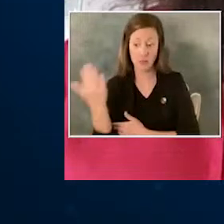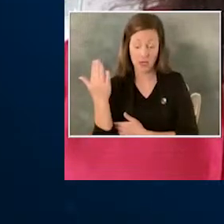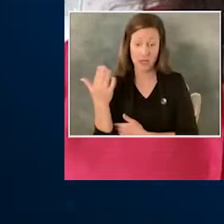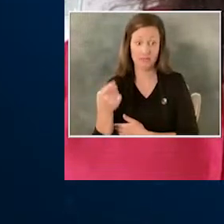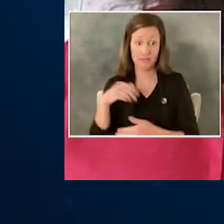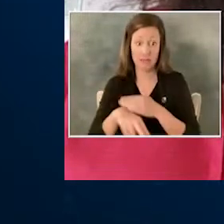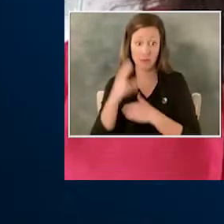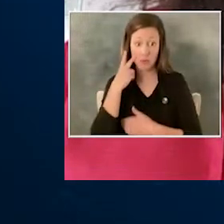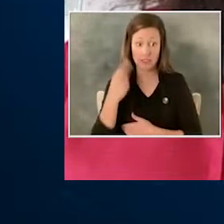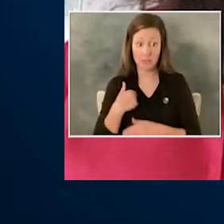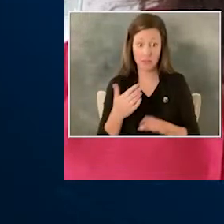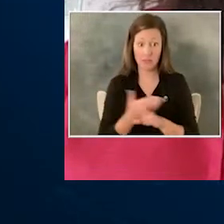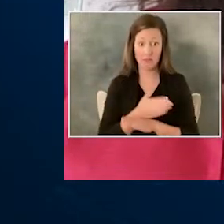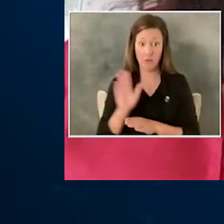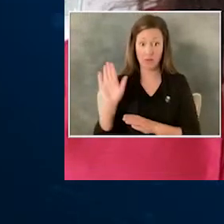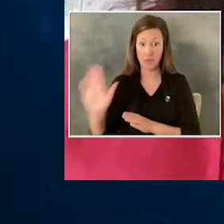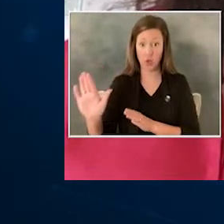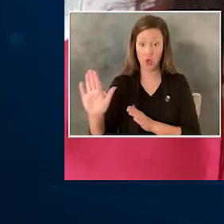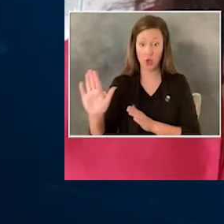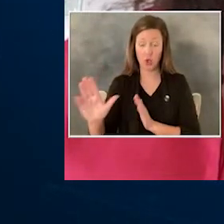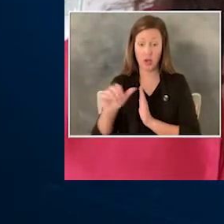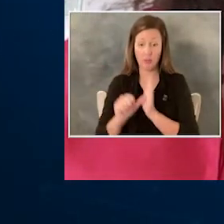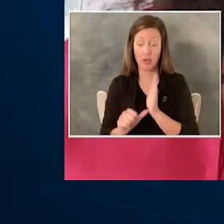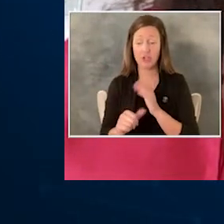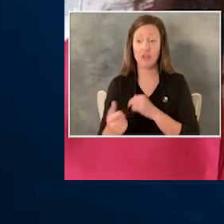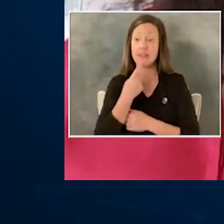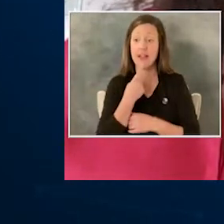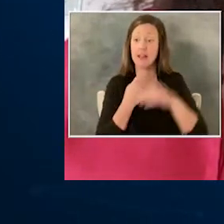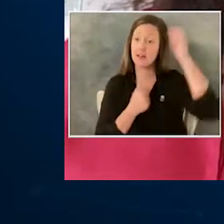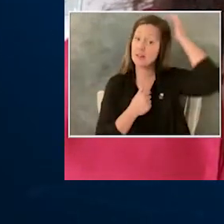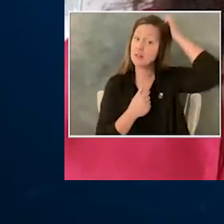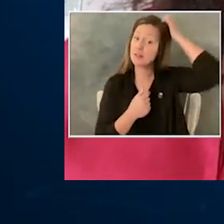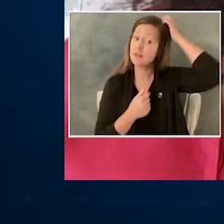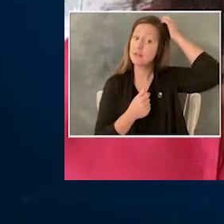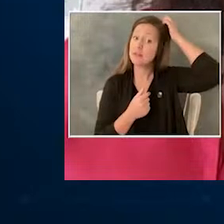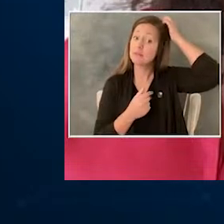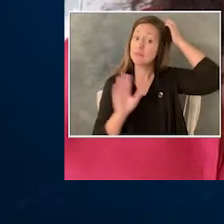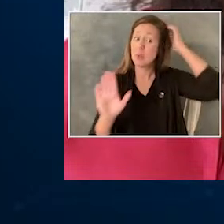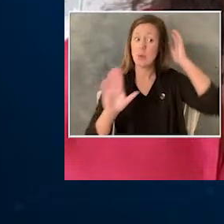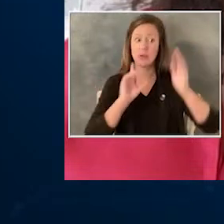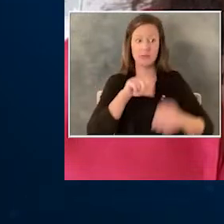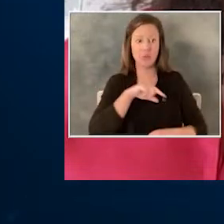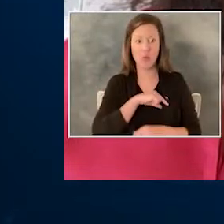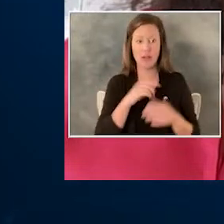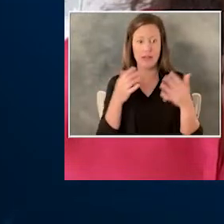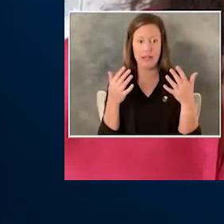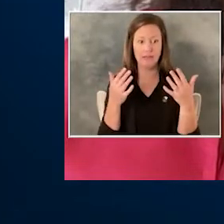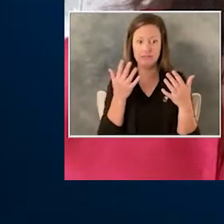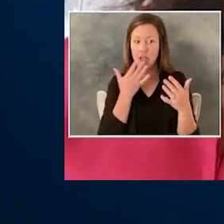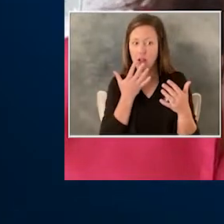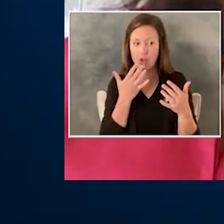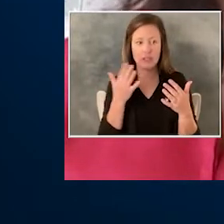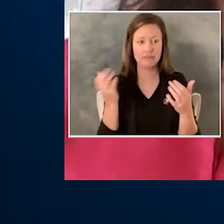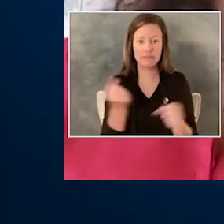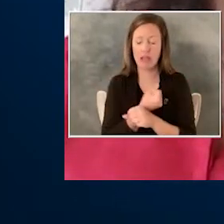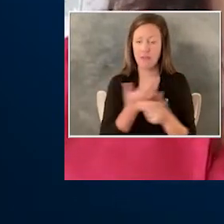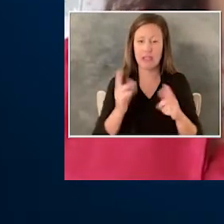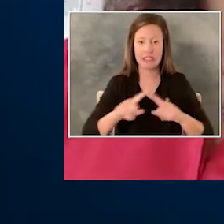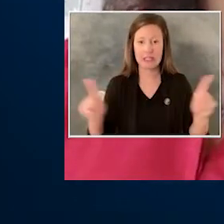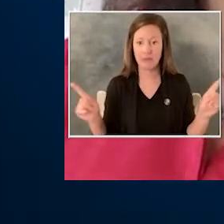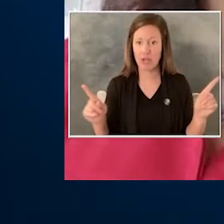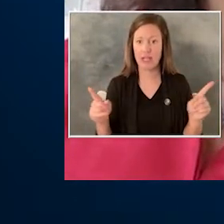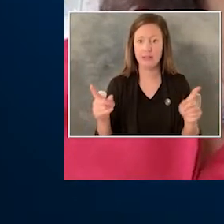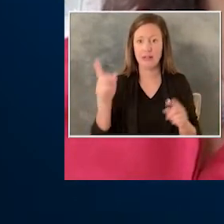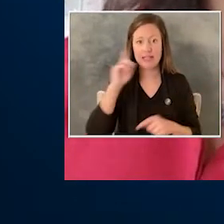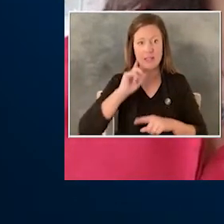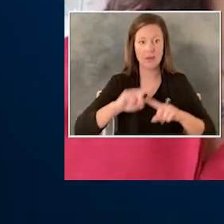me before her operation, they said, your color is different. My eyes are different. I sounded different when I